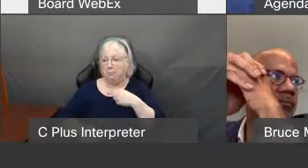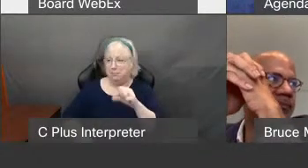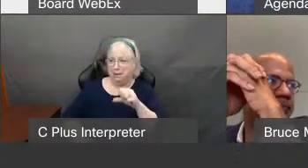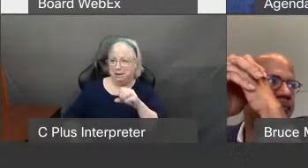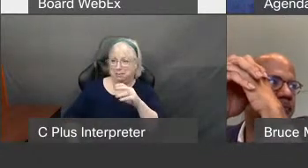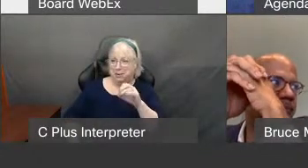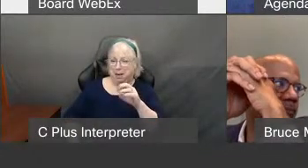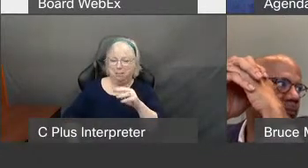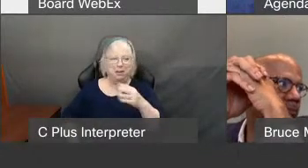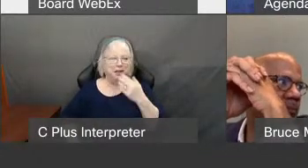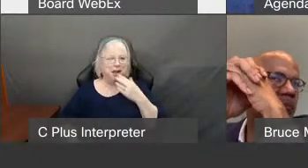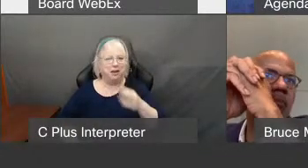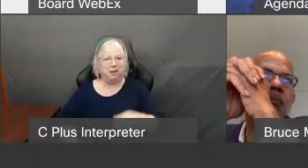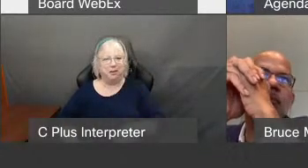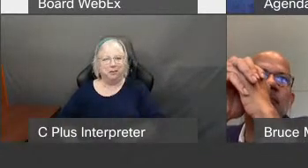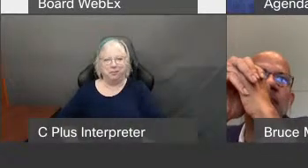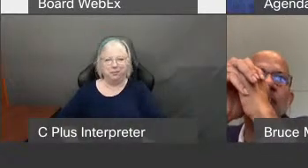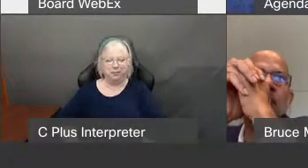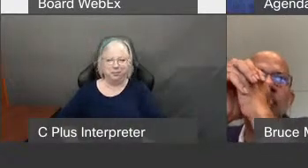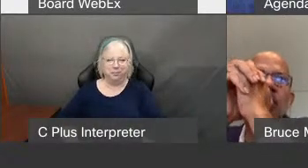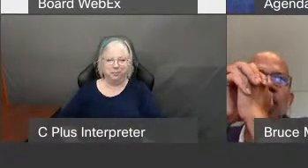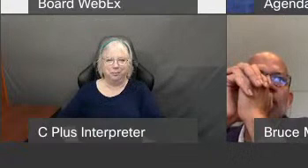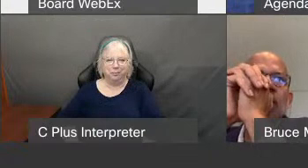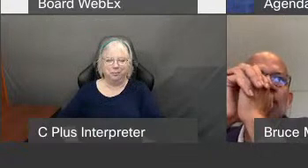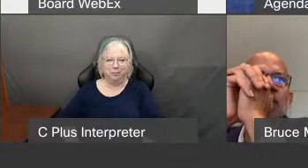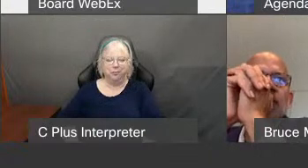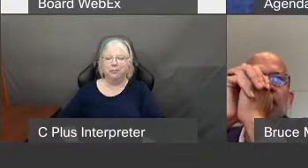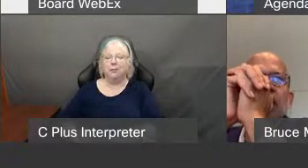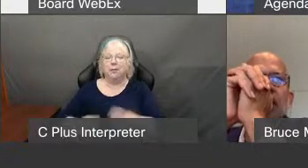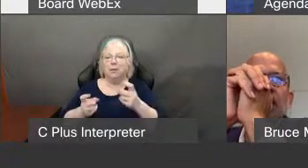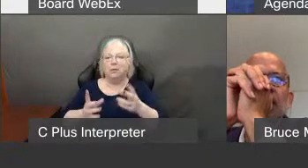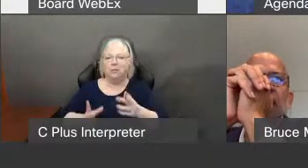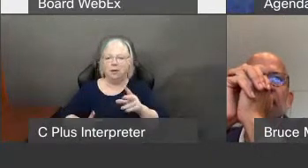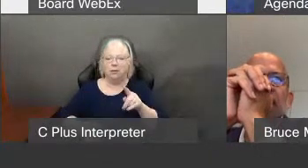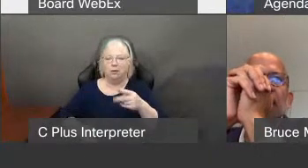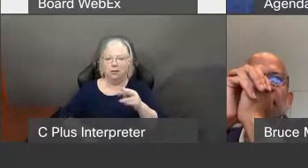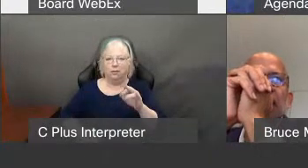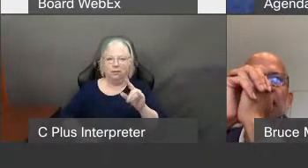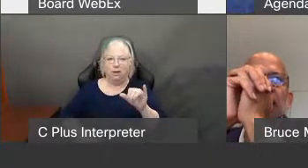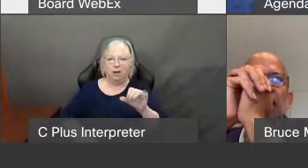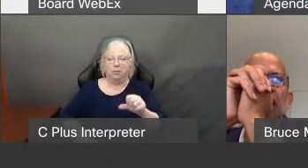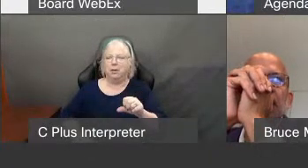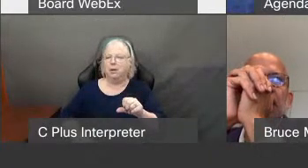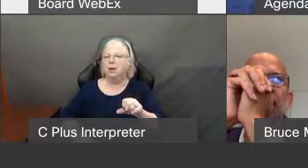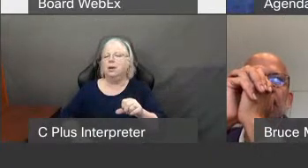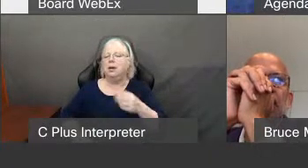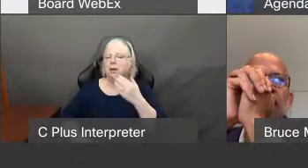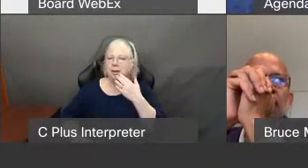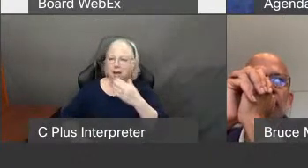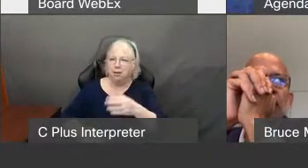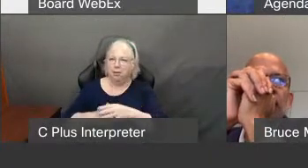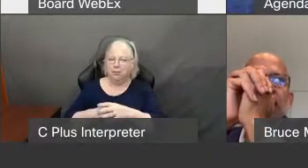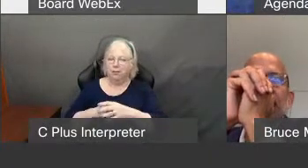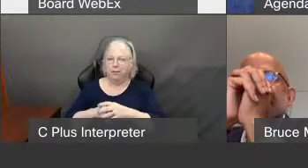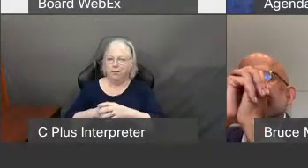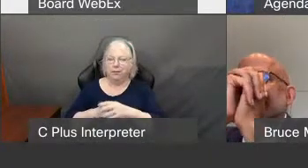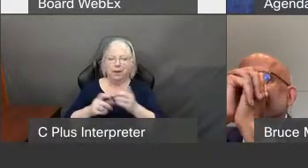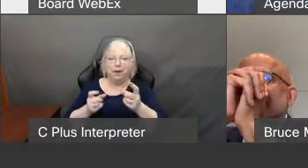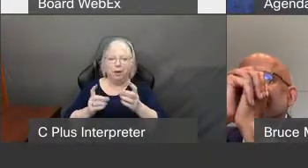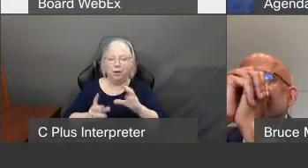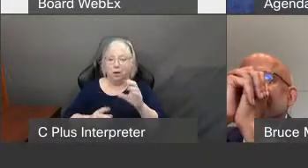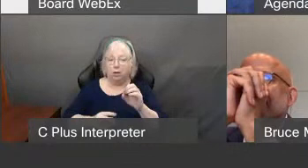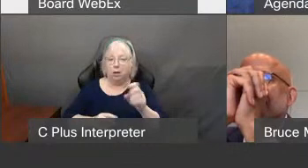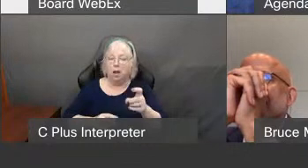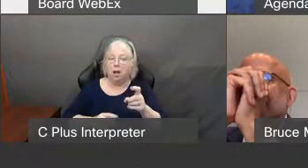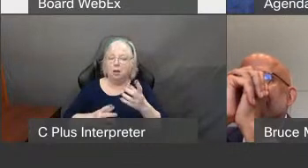you. Thank you. Director Phillips? Thank you, Mayor. Director Cox, just want